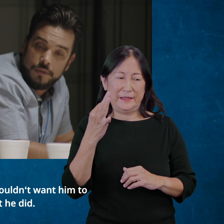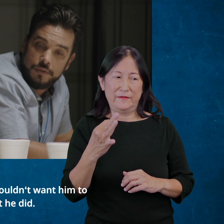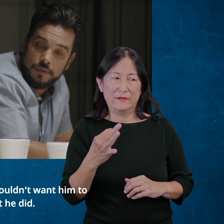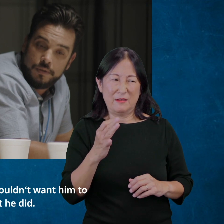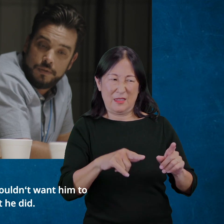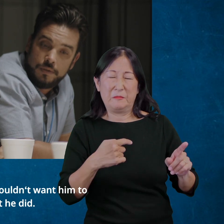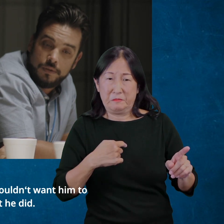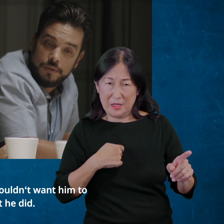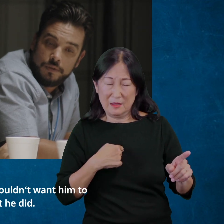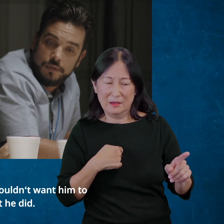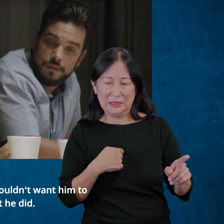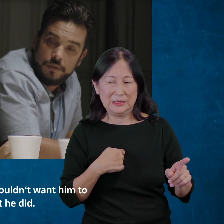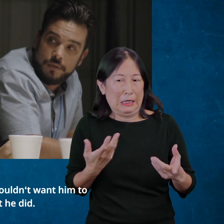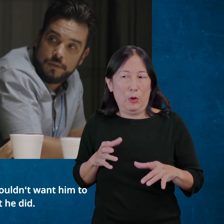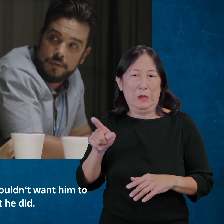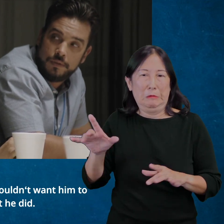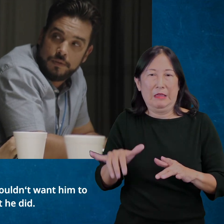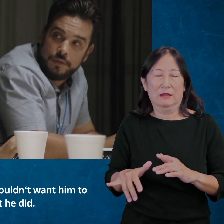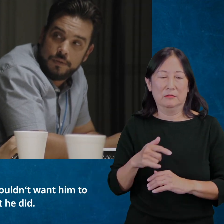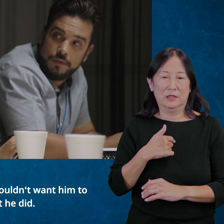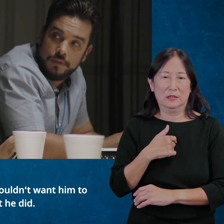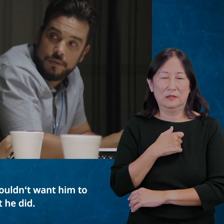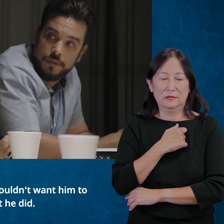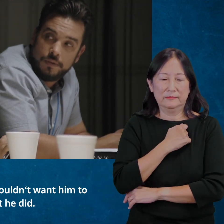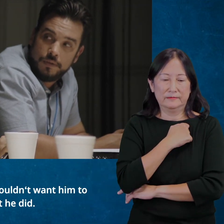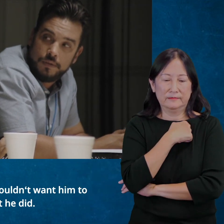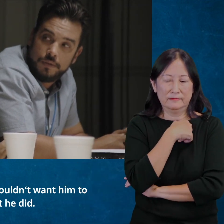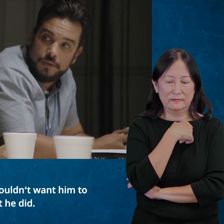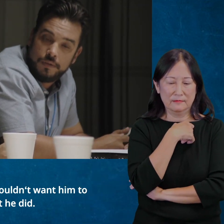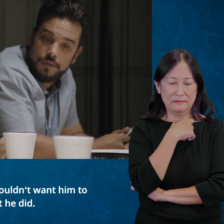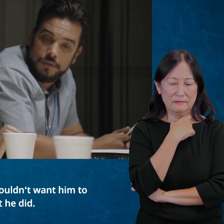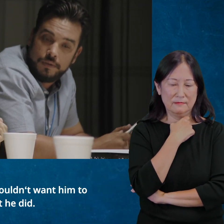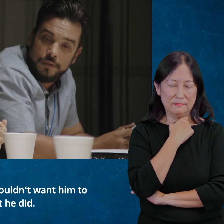her, I wouldn't have wanted him to do what he did.